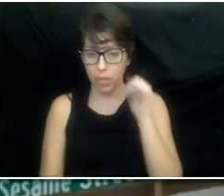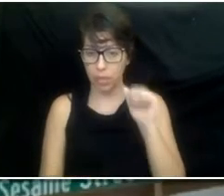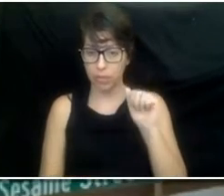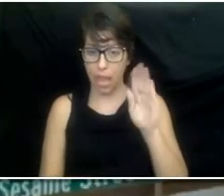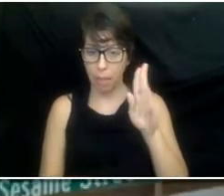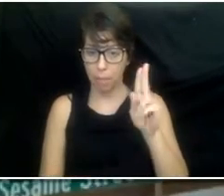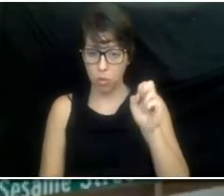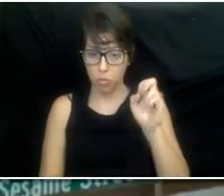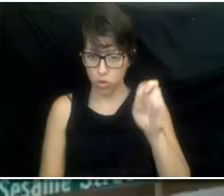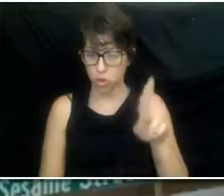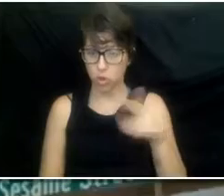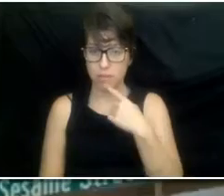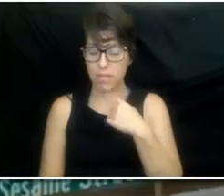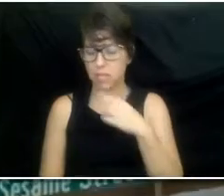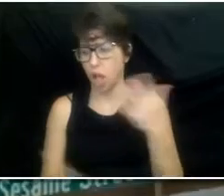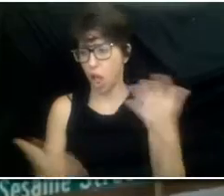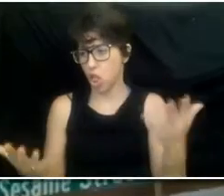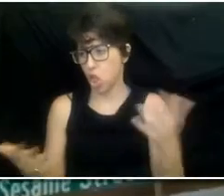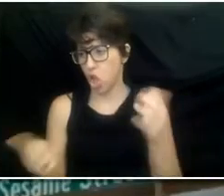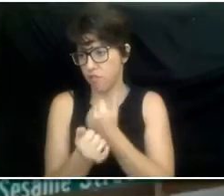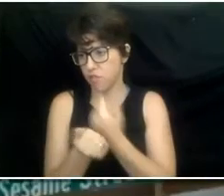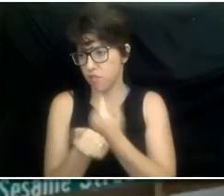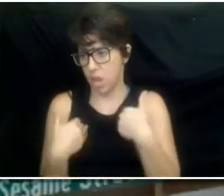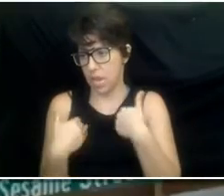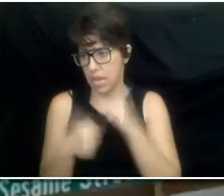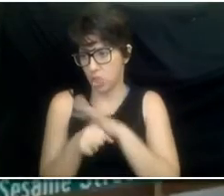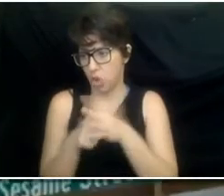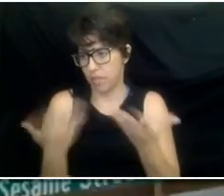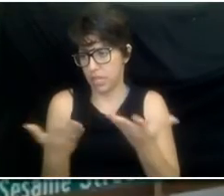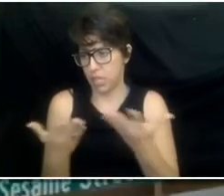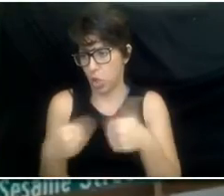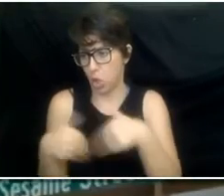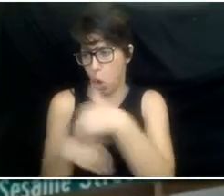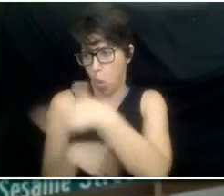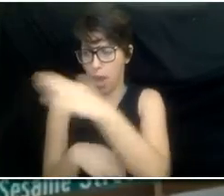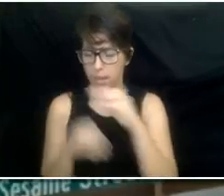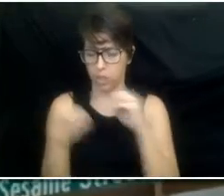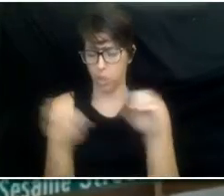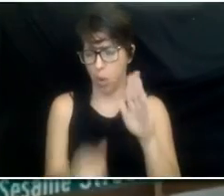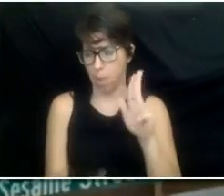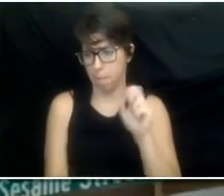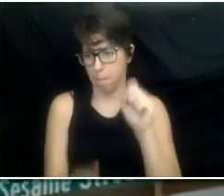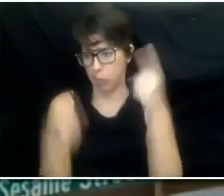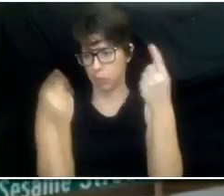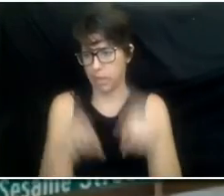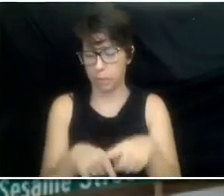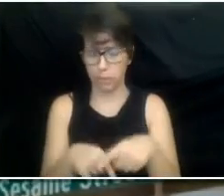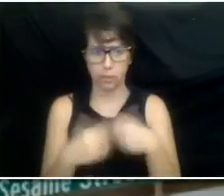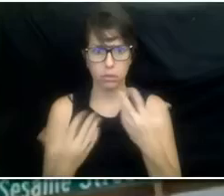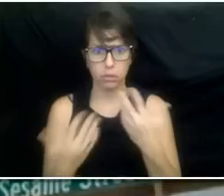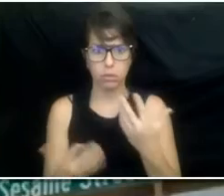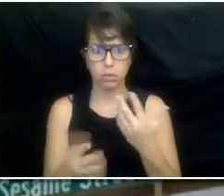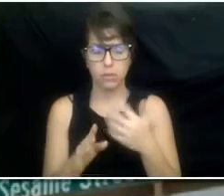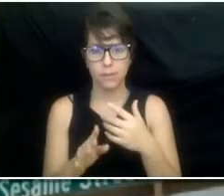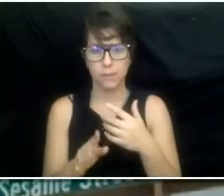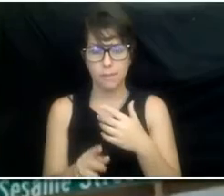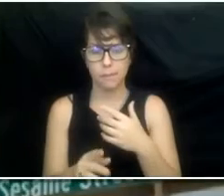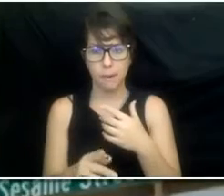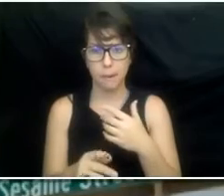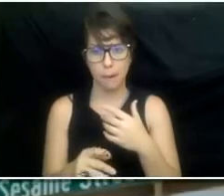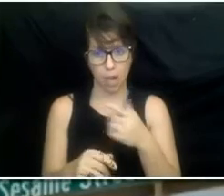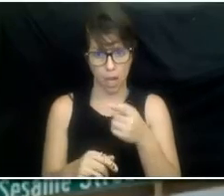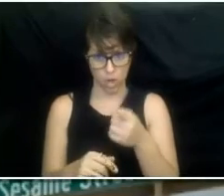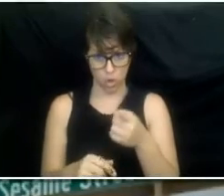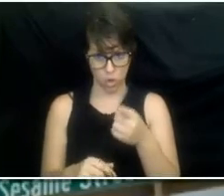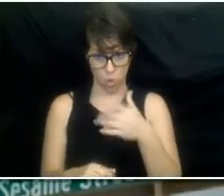drop in the number of arrests and I appreciate you're saying that you're looking at the um body cam video I'm curious